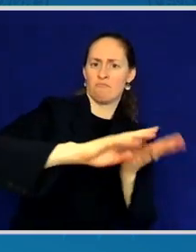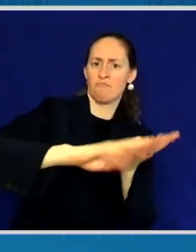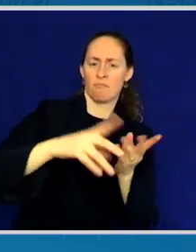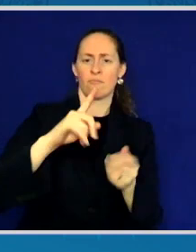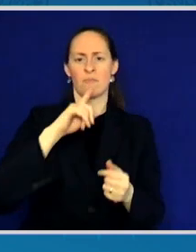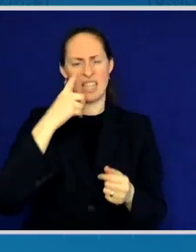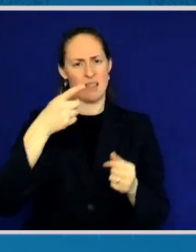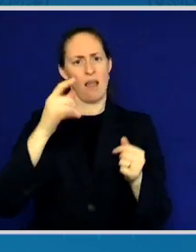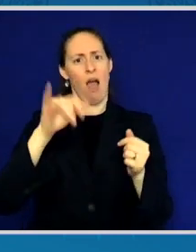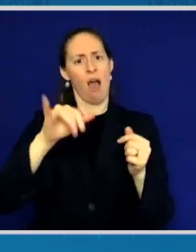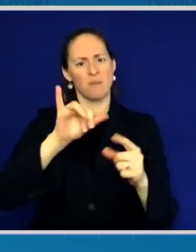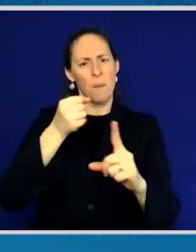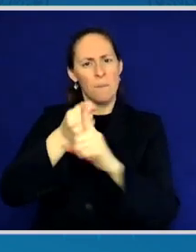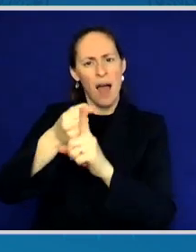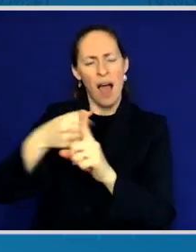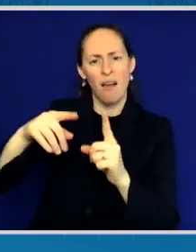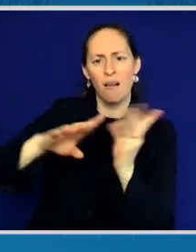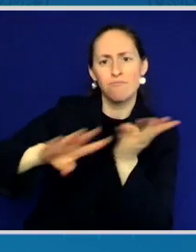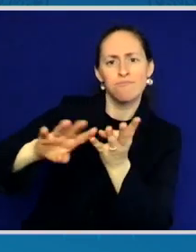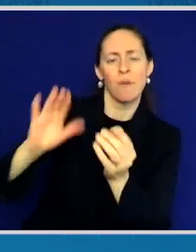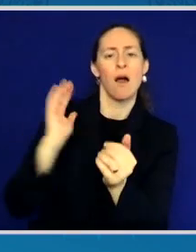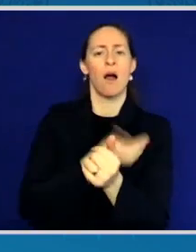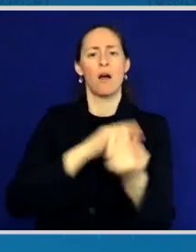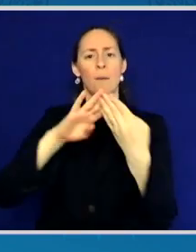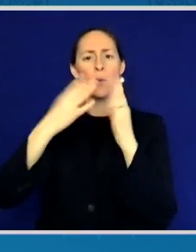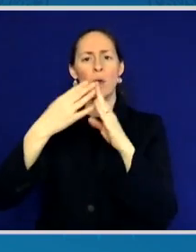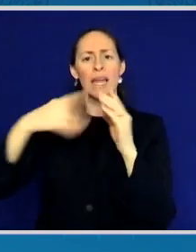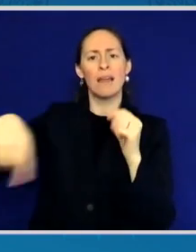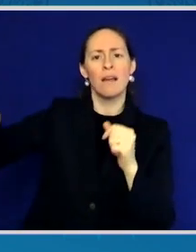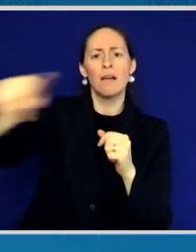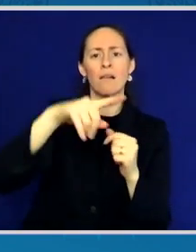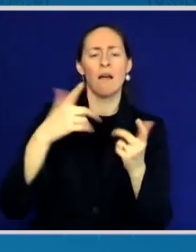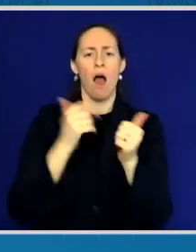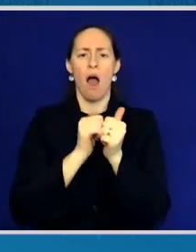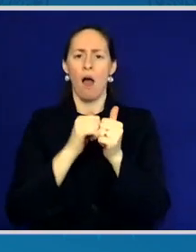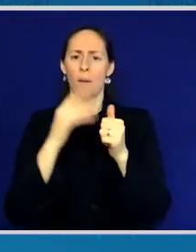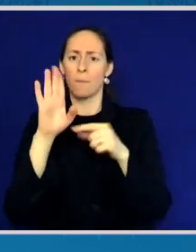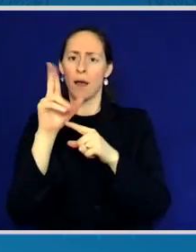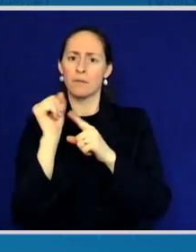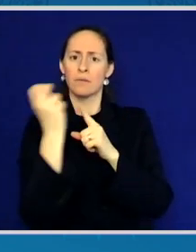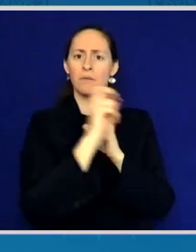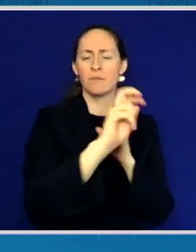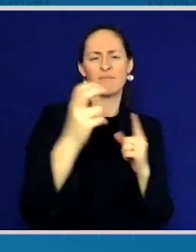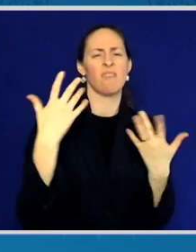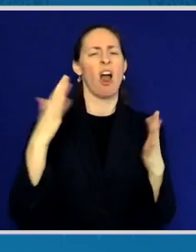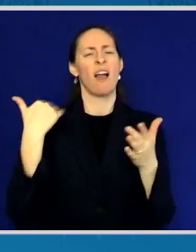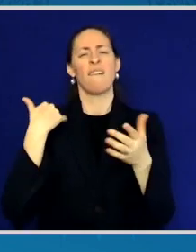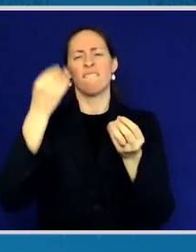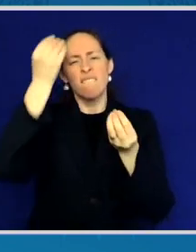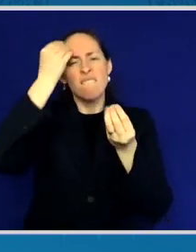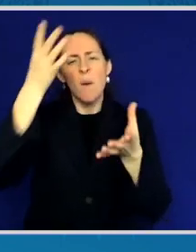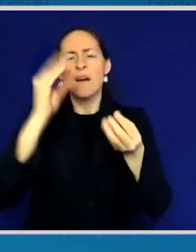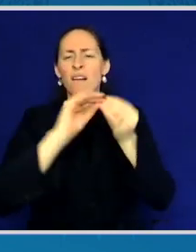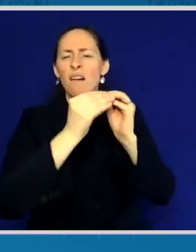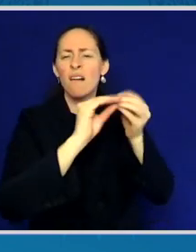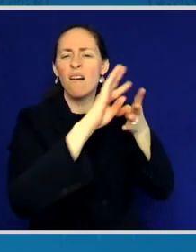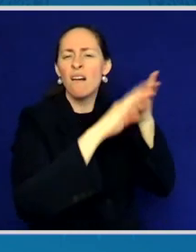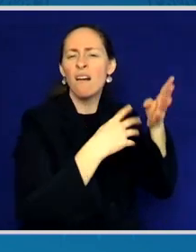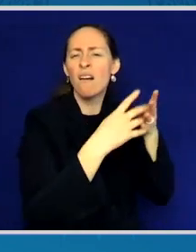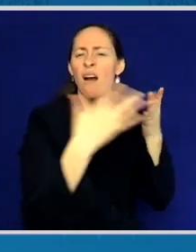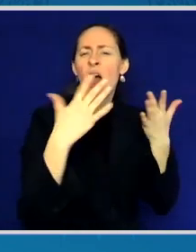this conversation about who uses the buses. What we know, and data tells us more apparently every year,